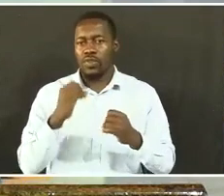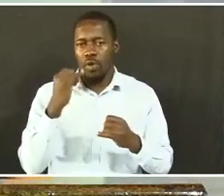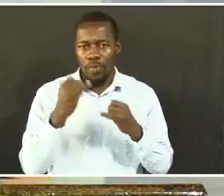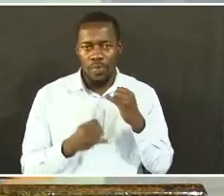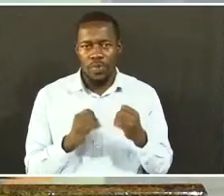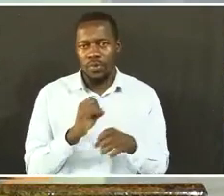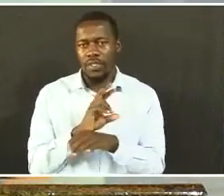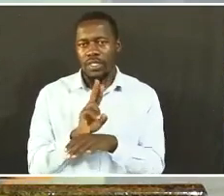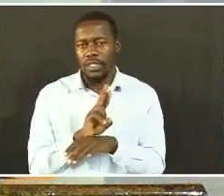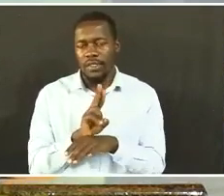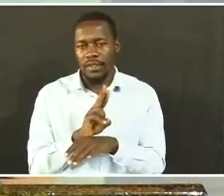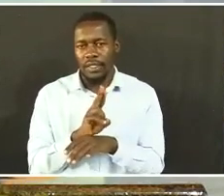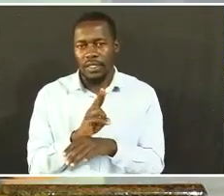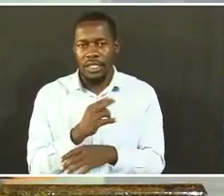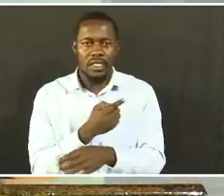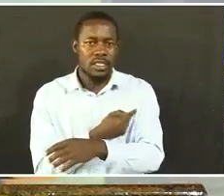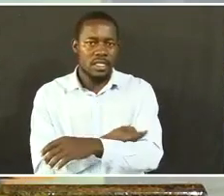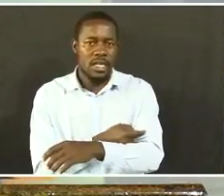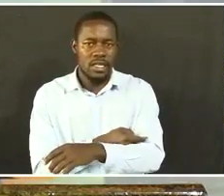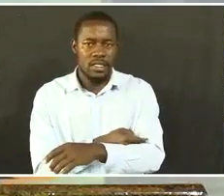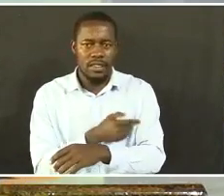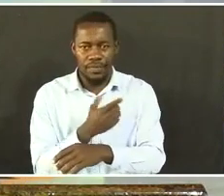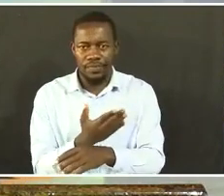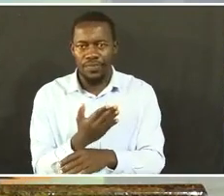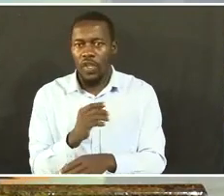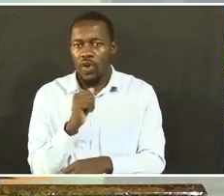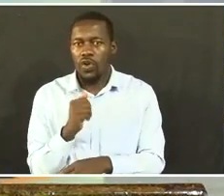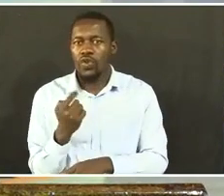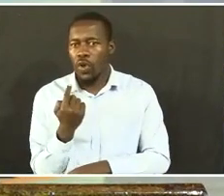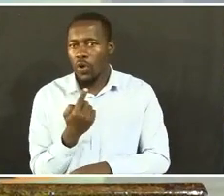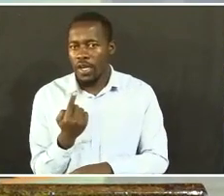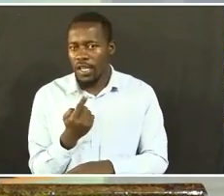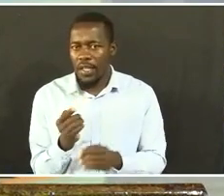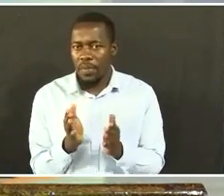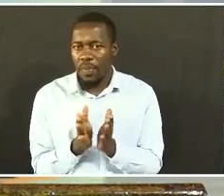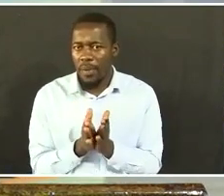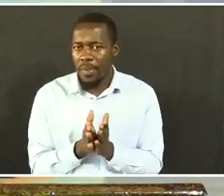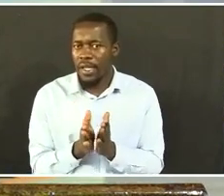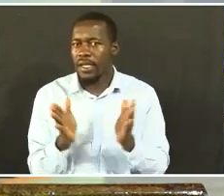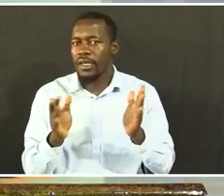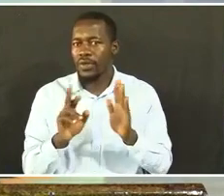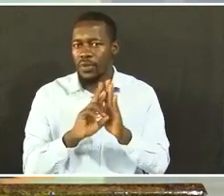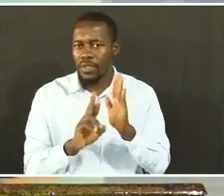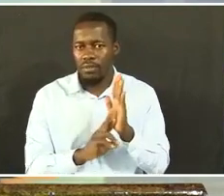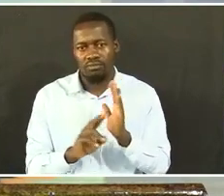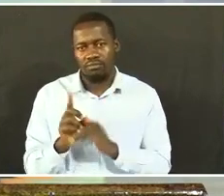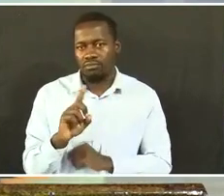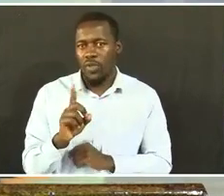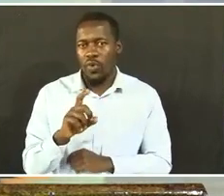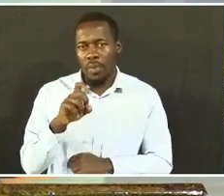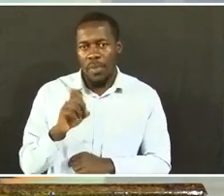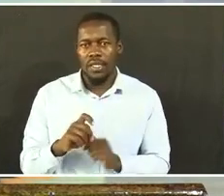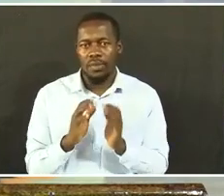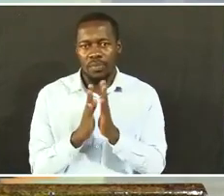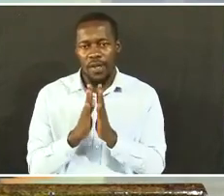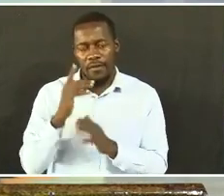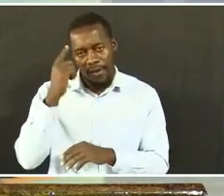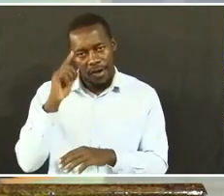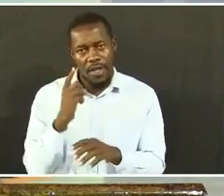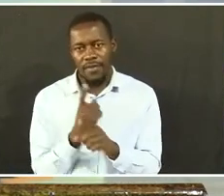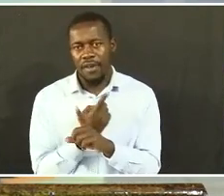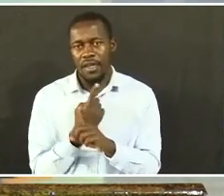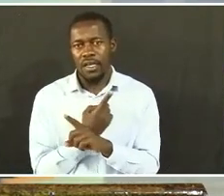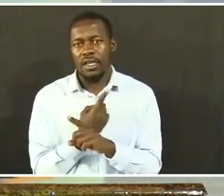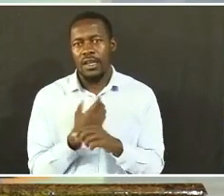apart from taking up the public health measures, they need to be prayed for, and out of it they come. And once somebody has